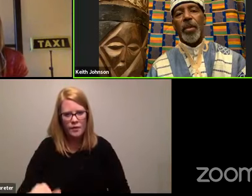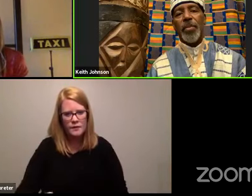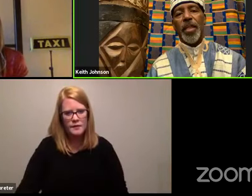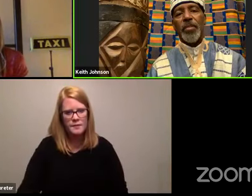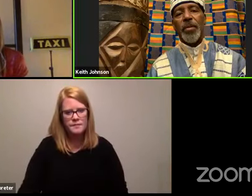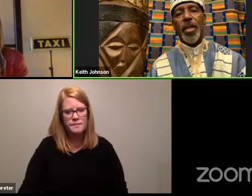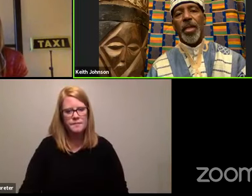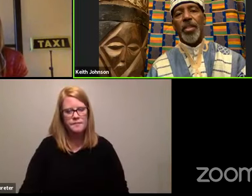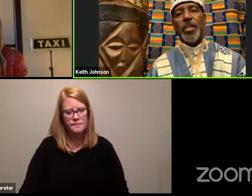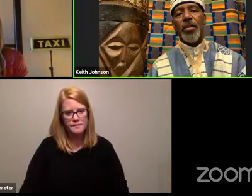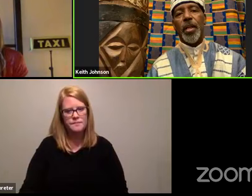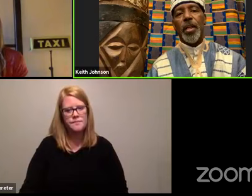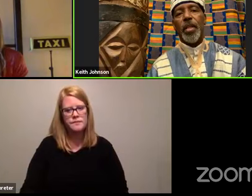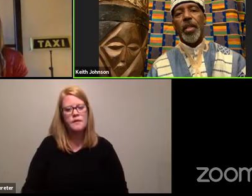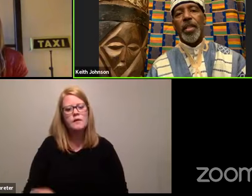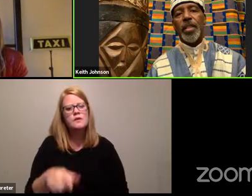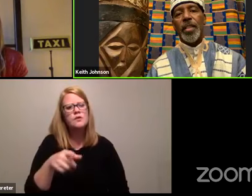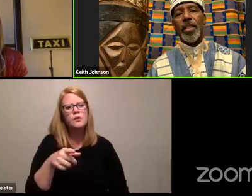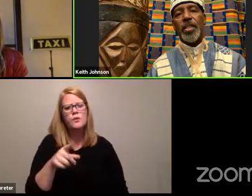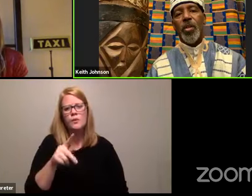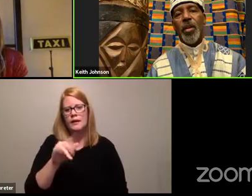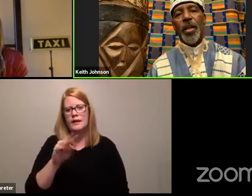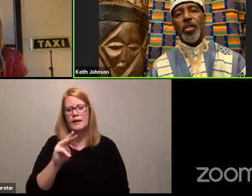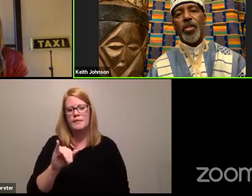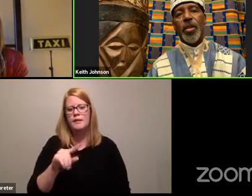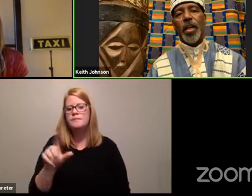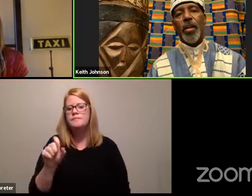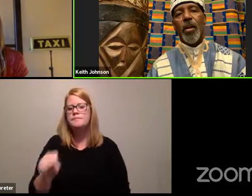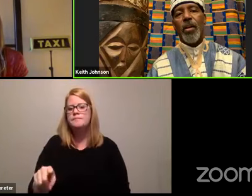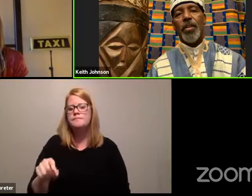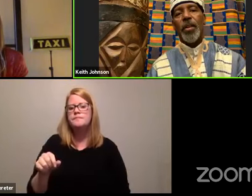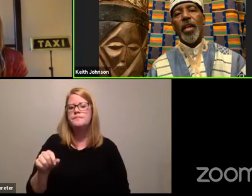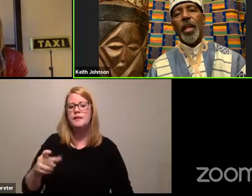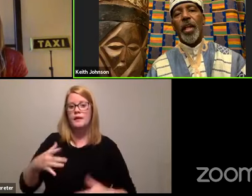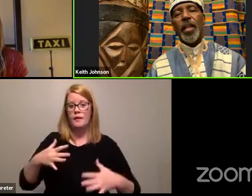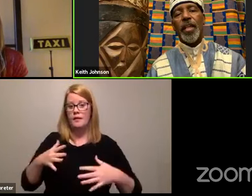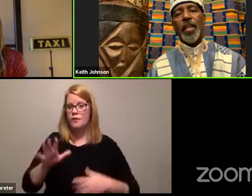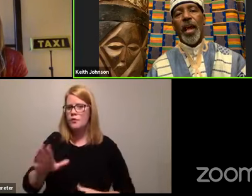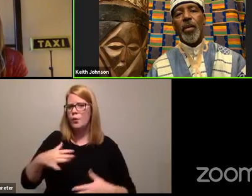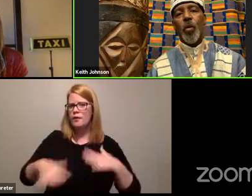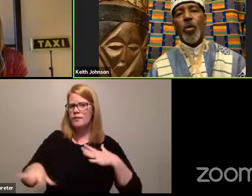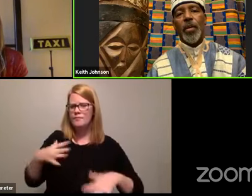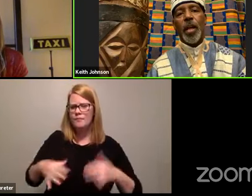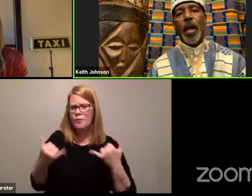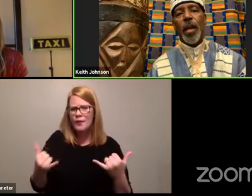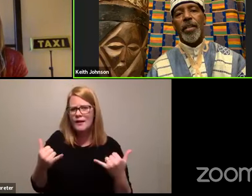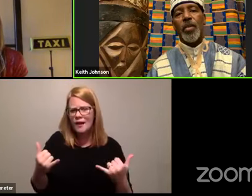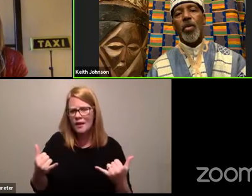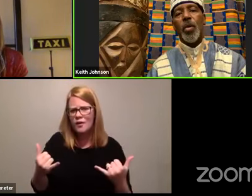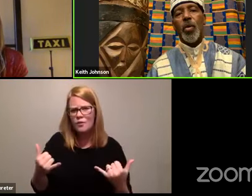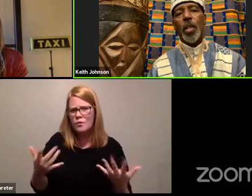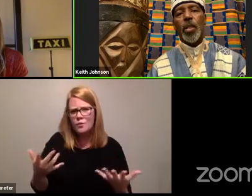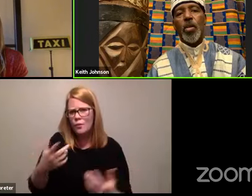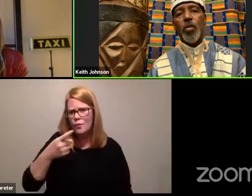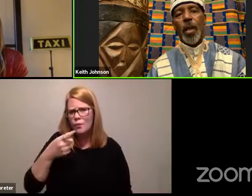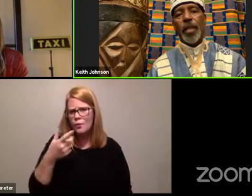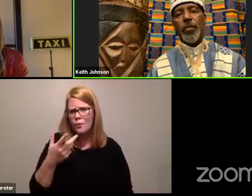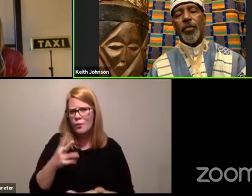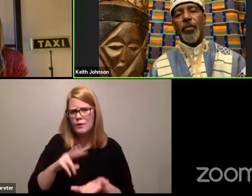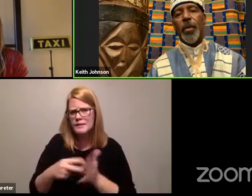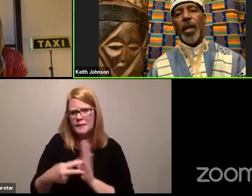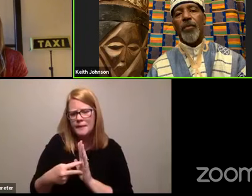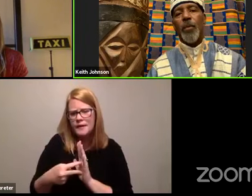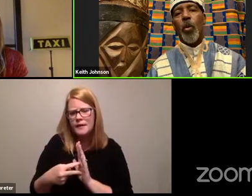a piece from Nigeria. This is called a shoke cloth, and it's hand-woven cotton with